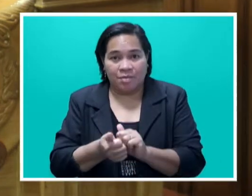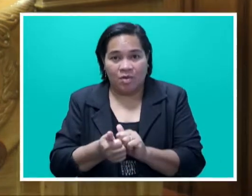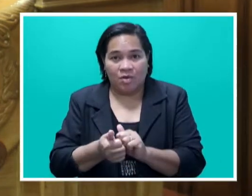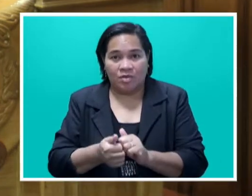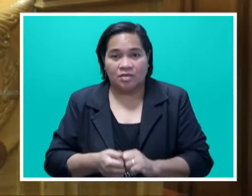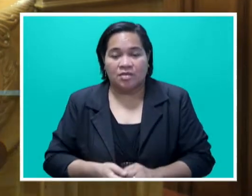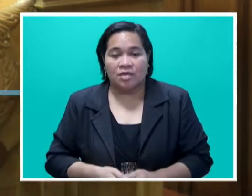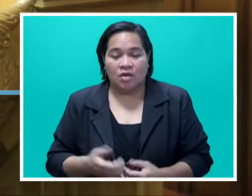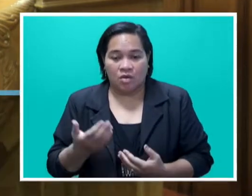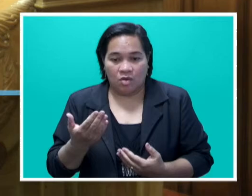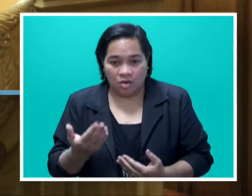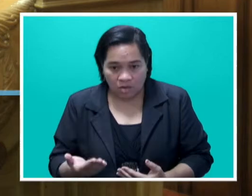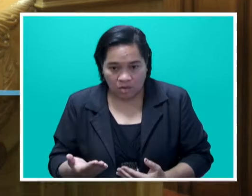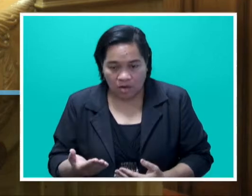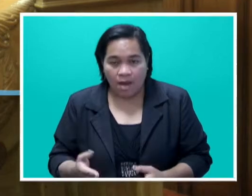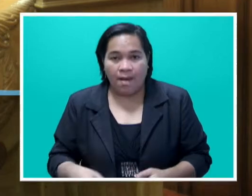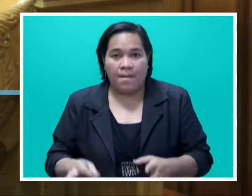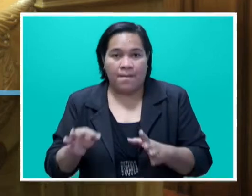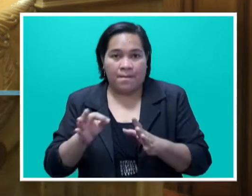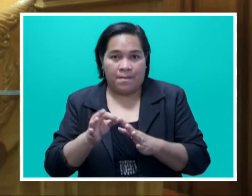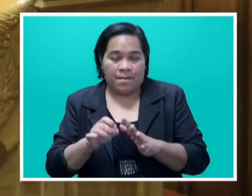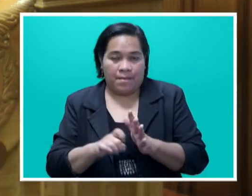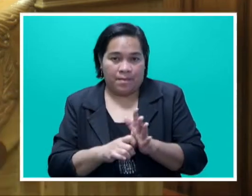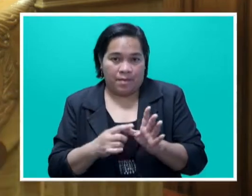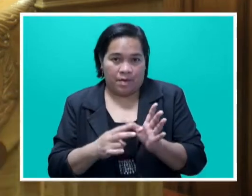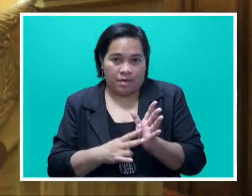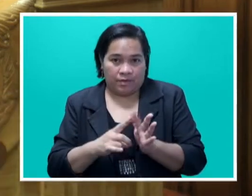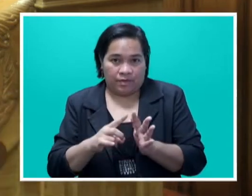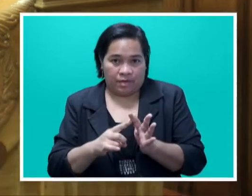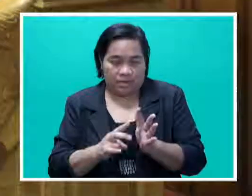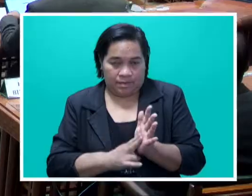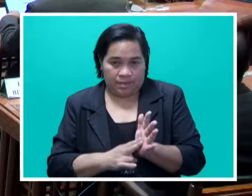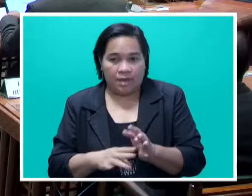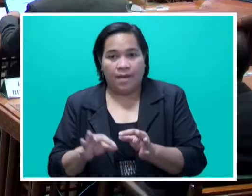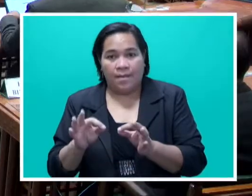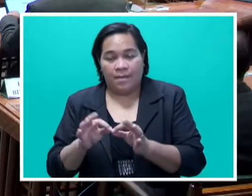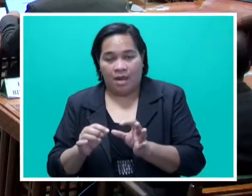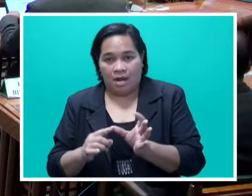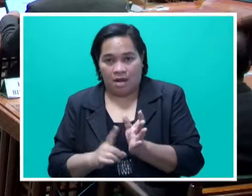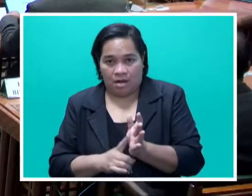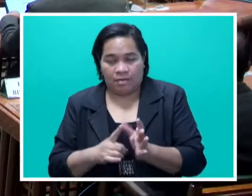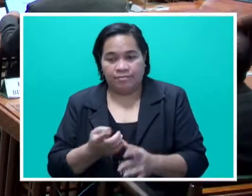the Honorable Parveen Bala. You have the floor, sir.